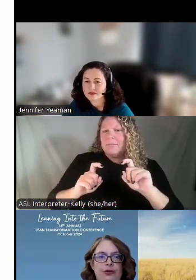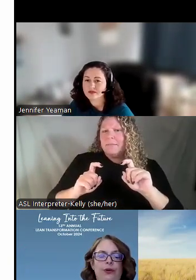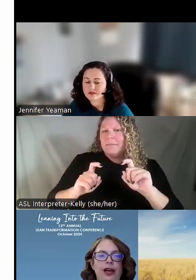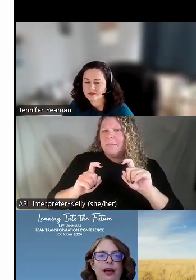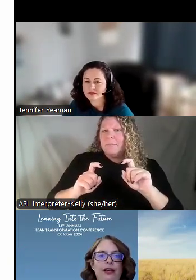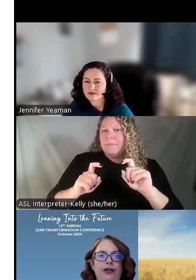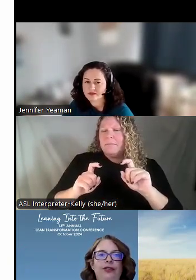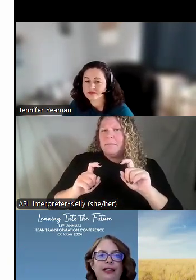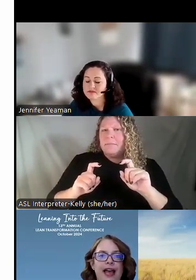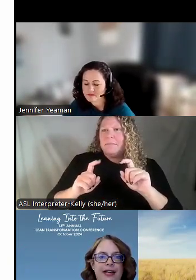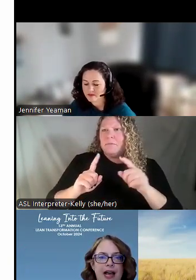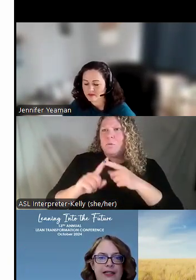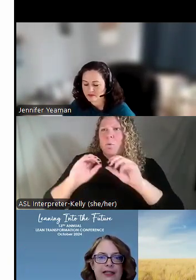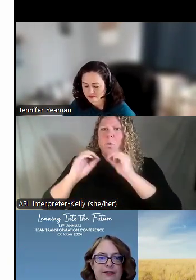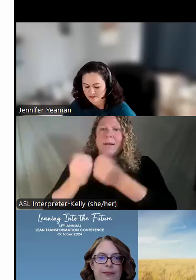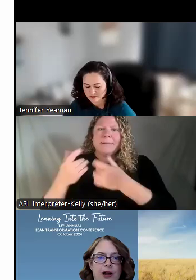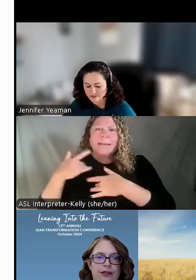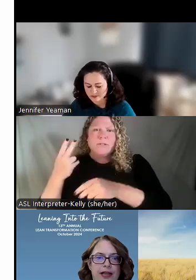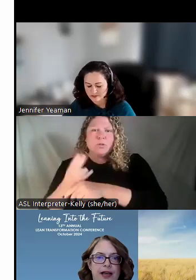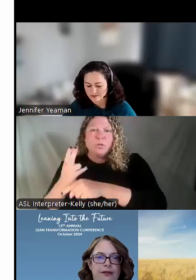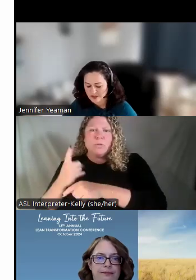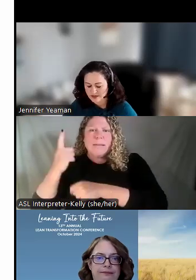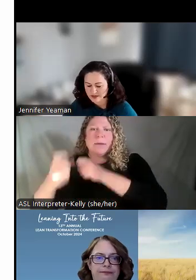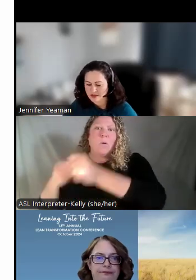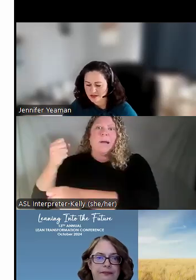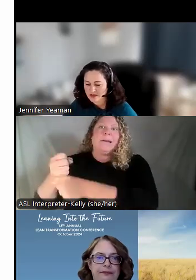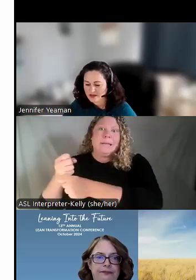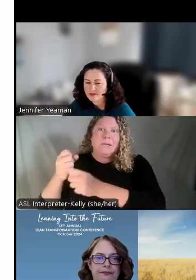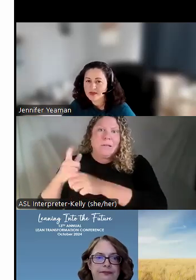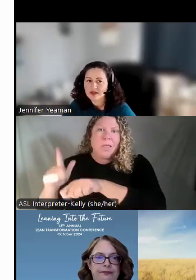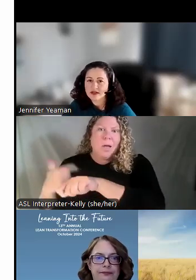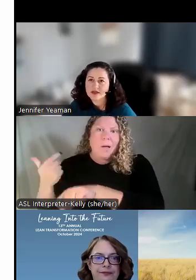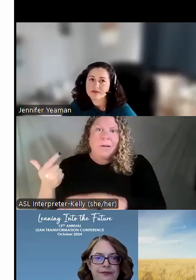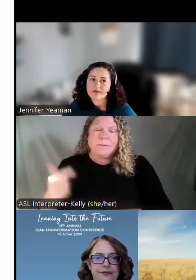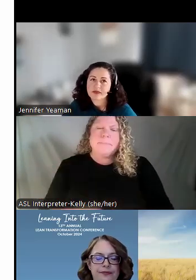used to using that in context of a broad scale? Okay.